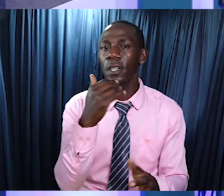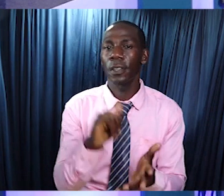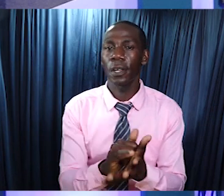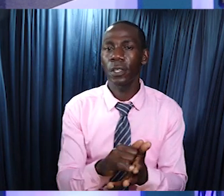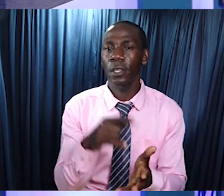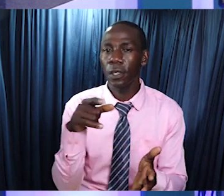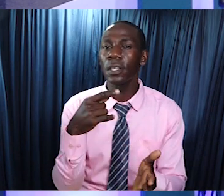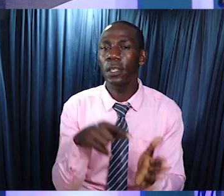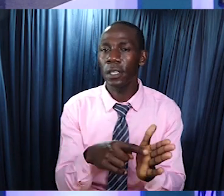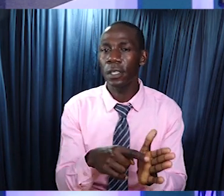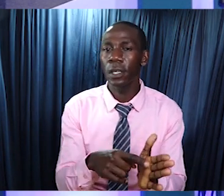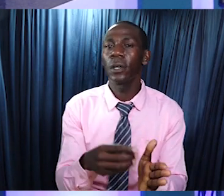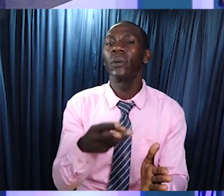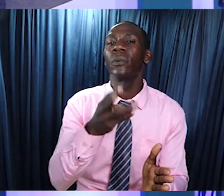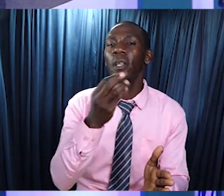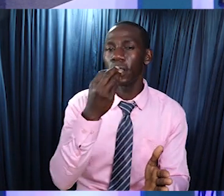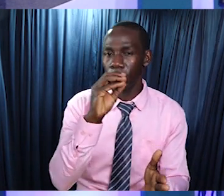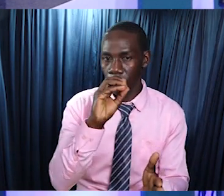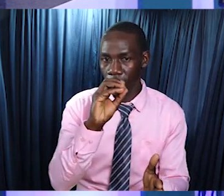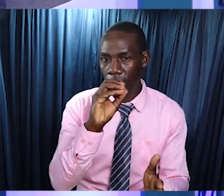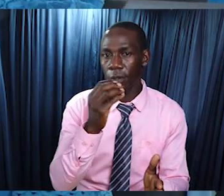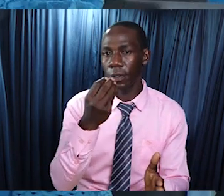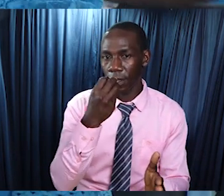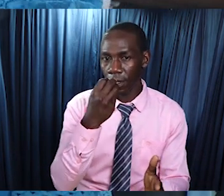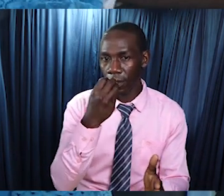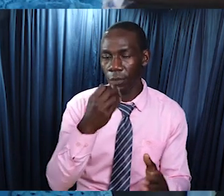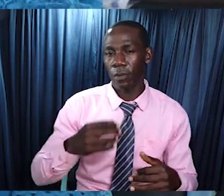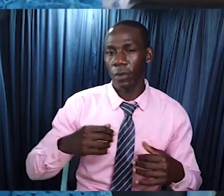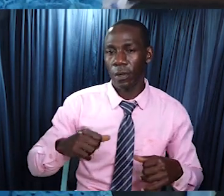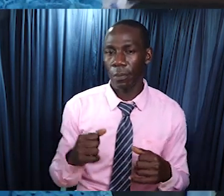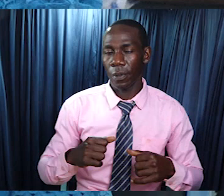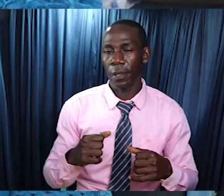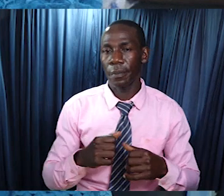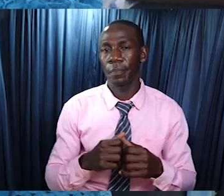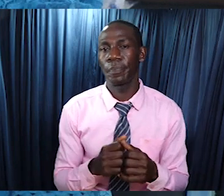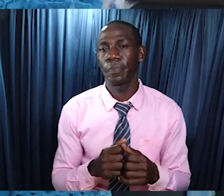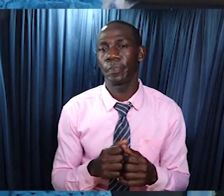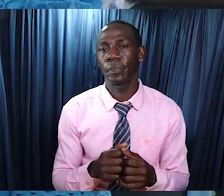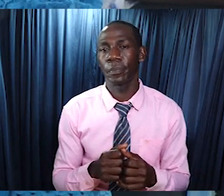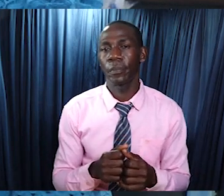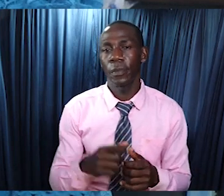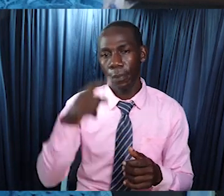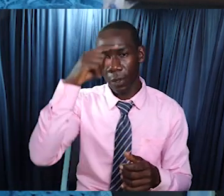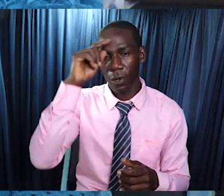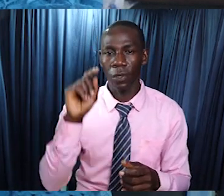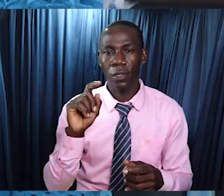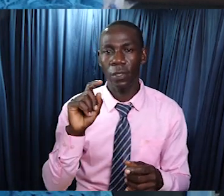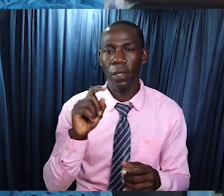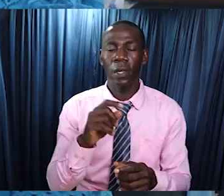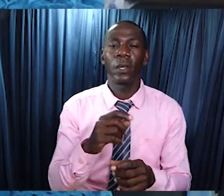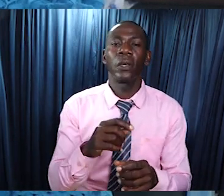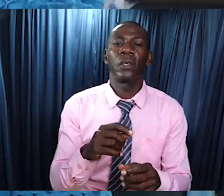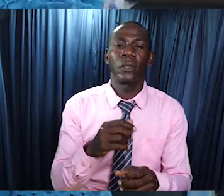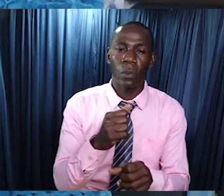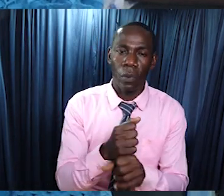here. Atakula. Shall eat. Atakunywa. And drink. Atafurahi. And be happy. Maana. Because.